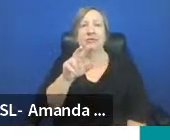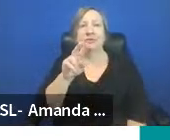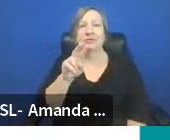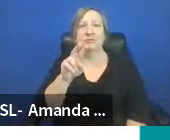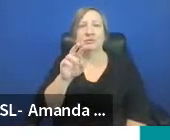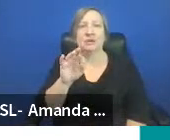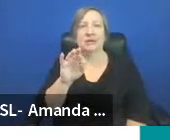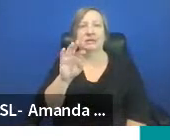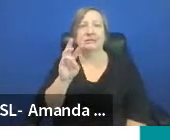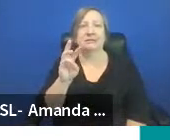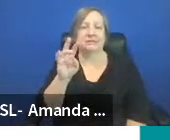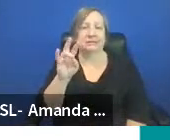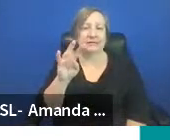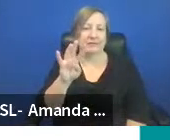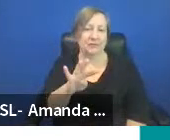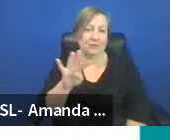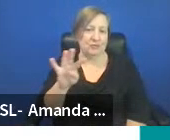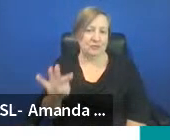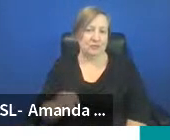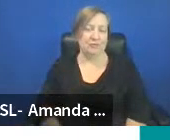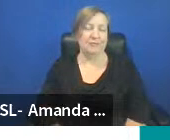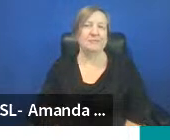360-329-6744. Next slide, please.